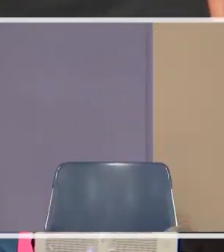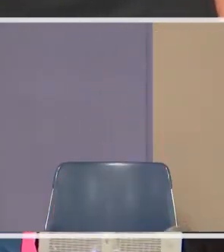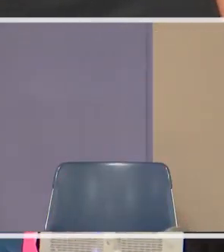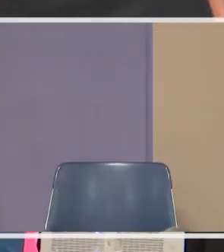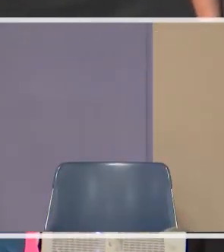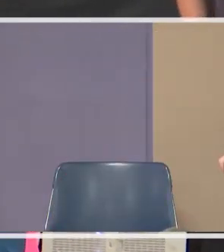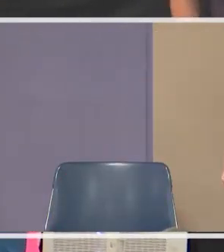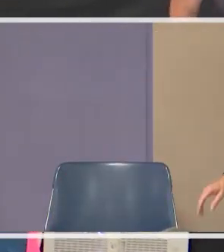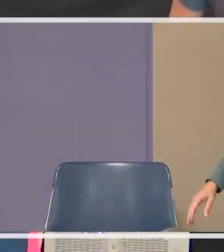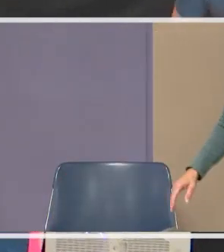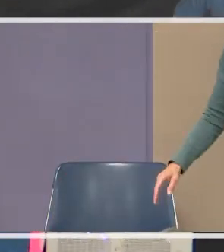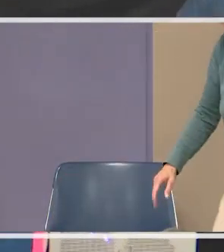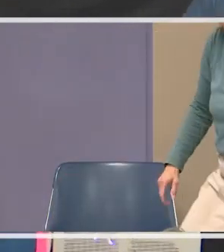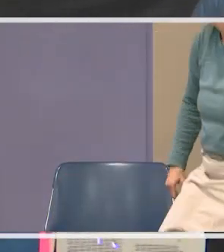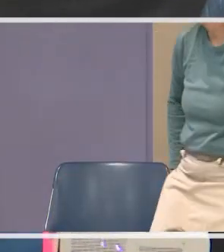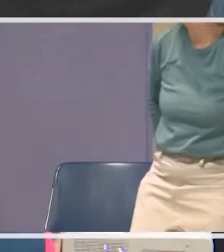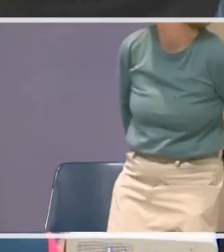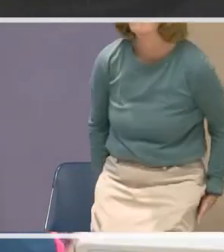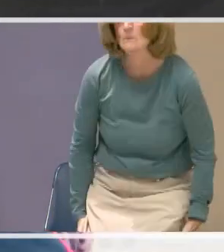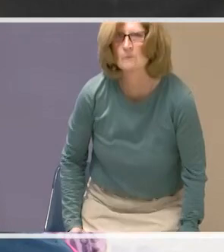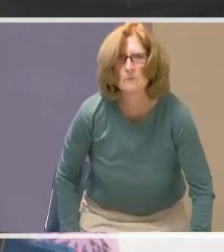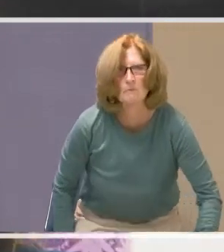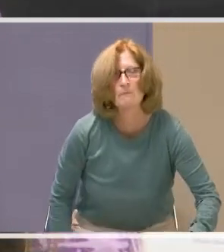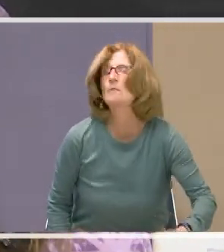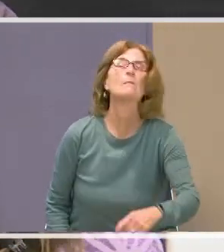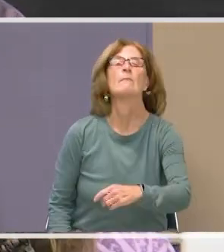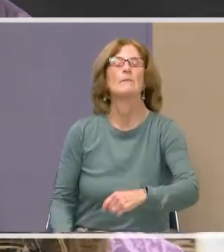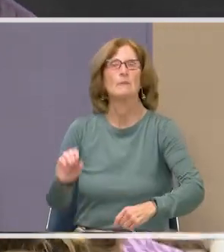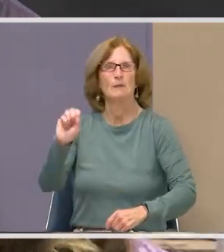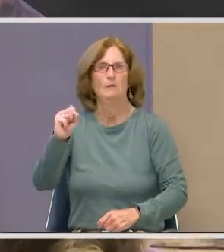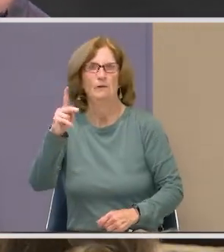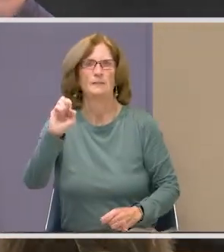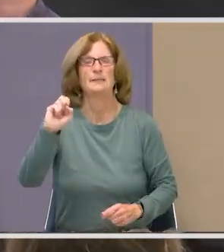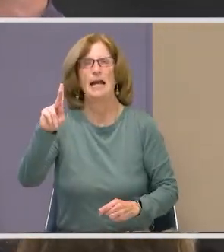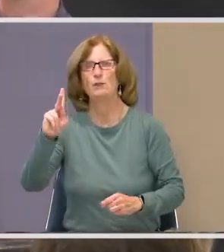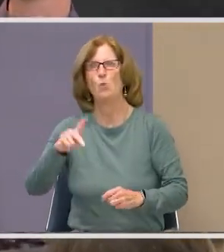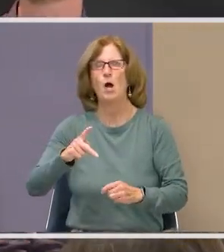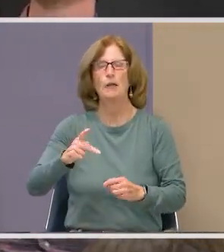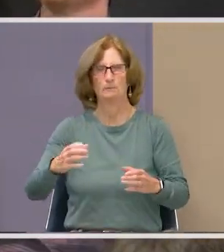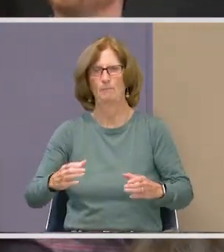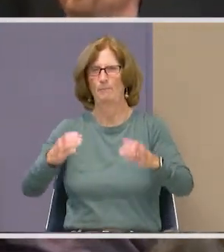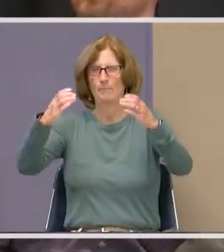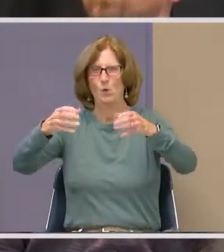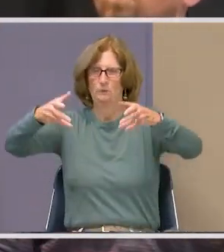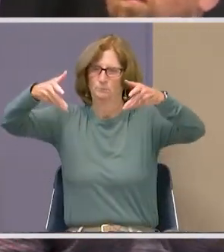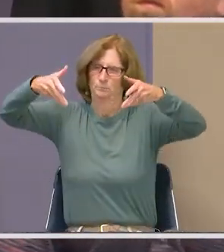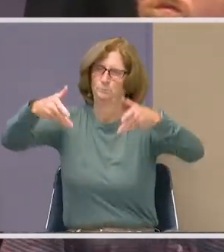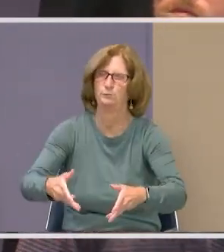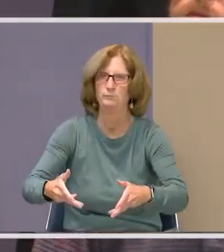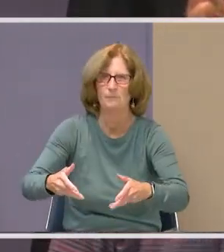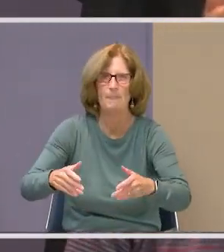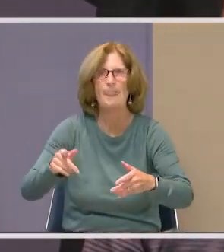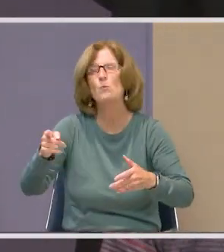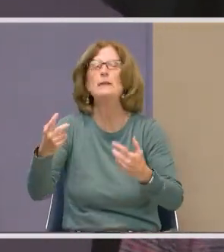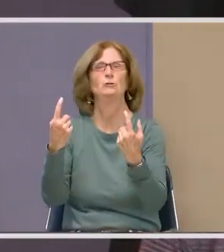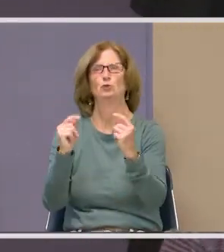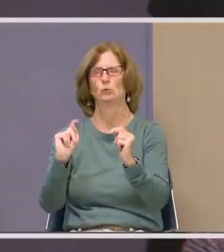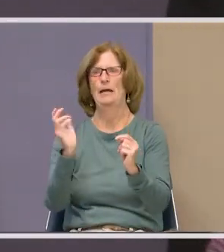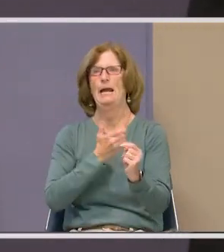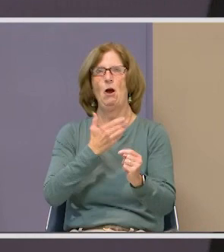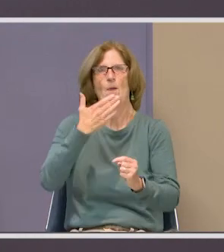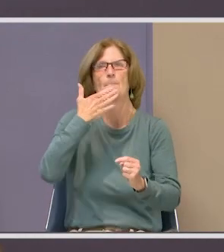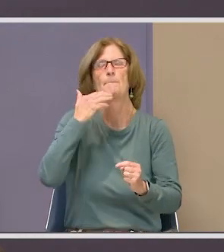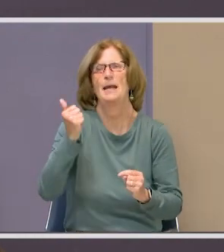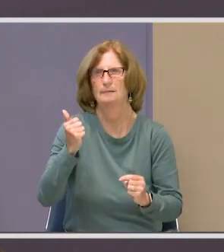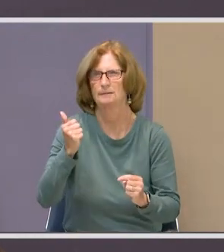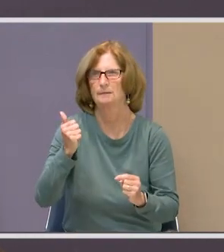These things are hard to put in the sidewalk. We take every single measure, precaution, we go to at length to make sure we put them in a